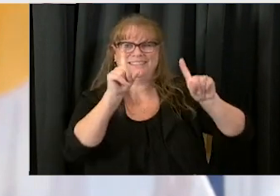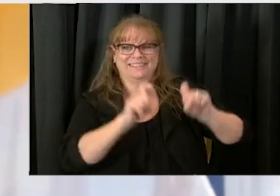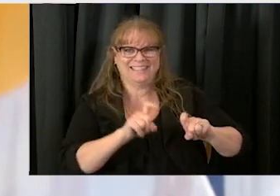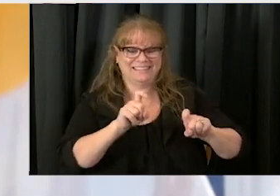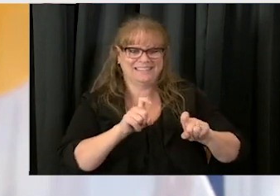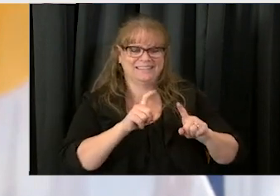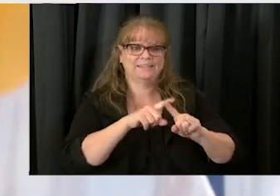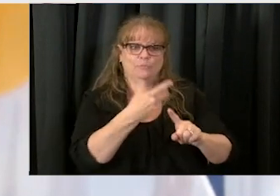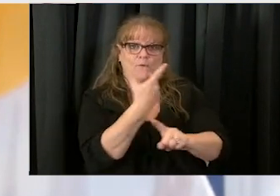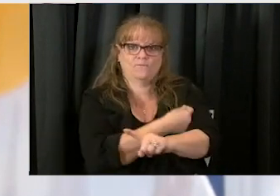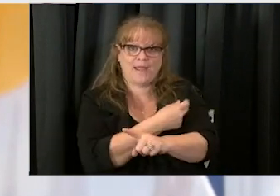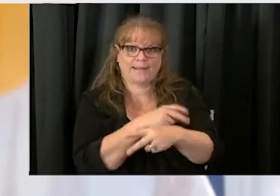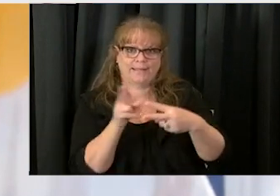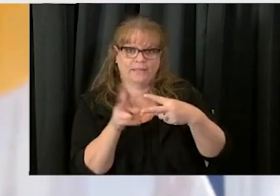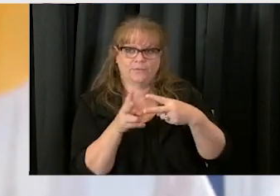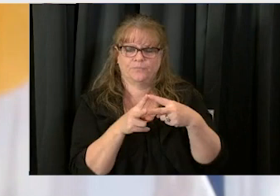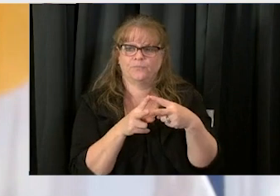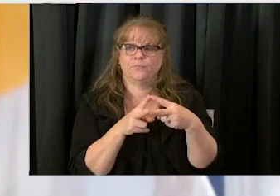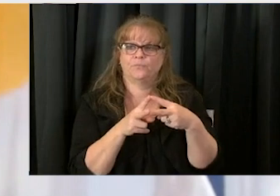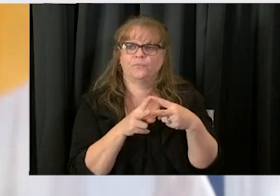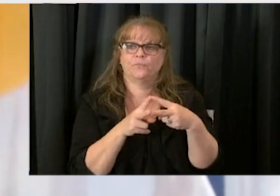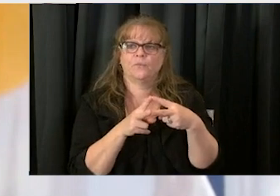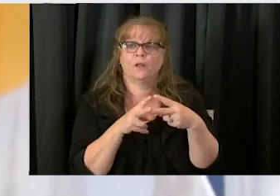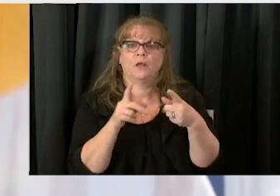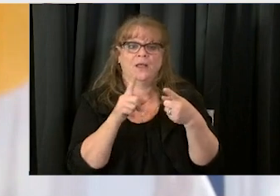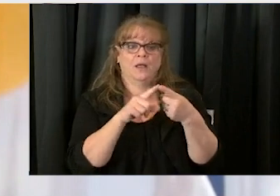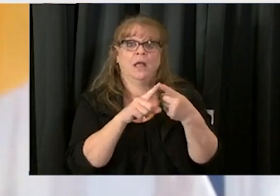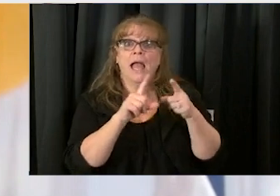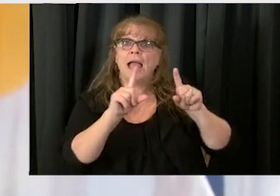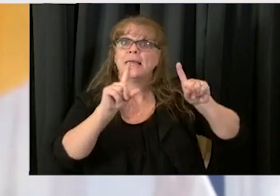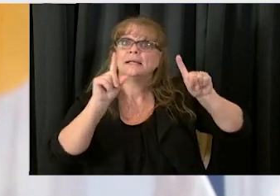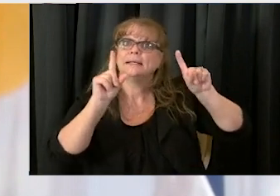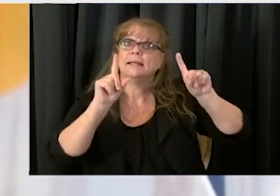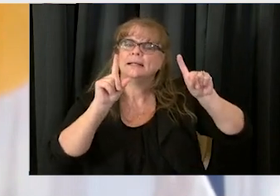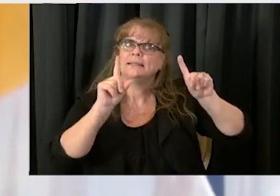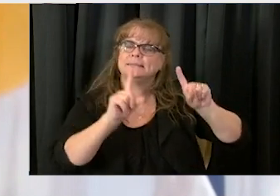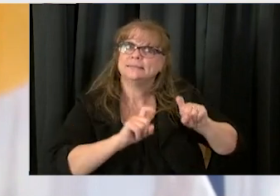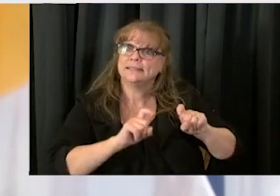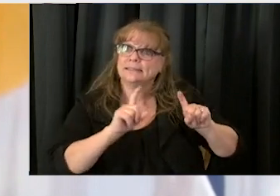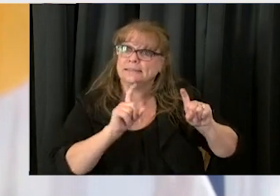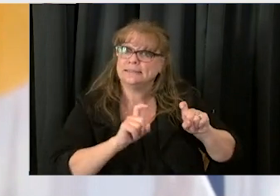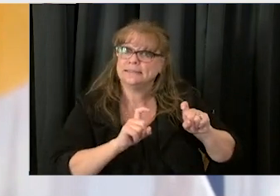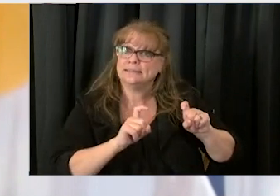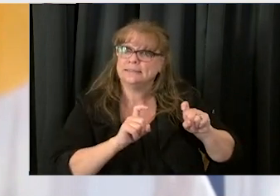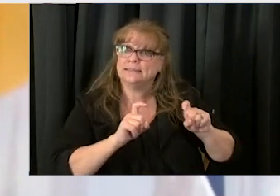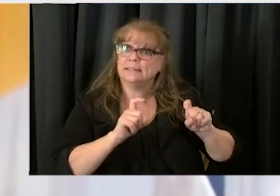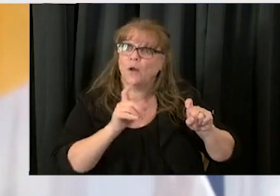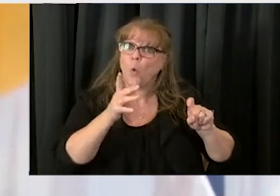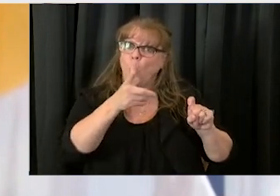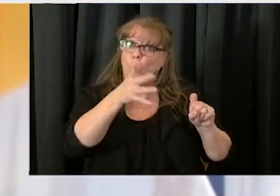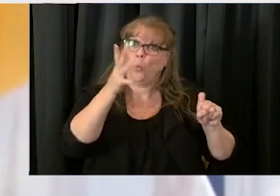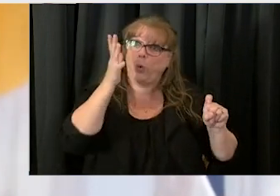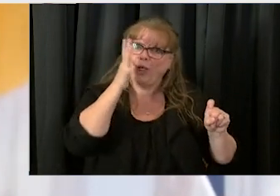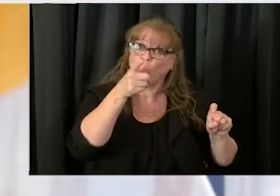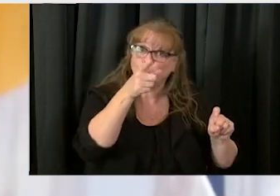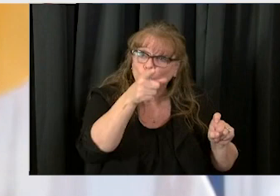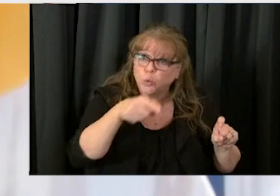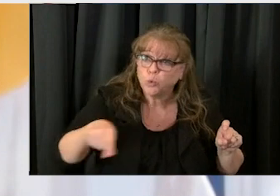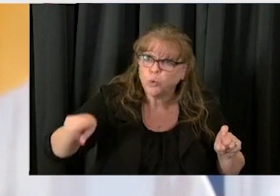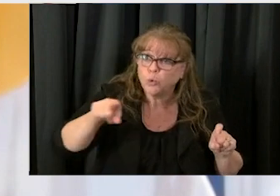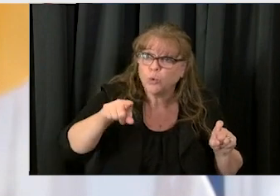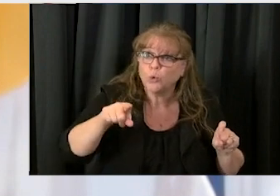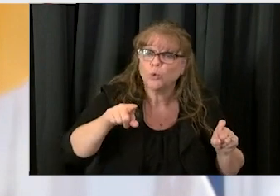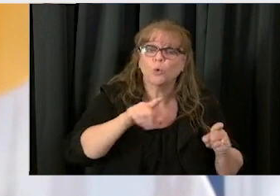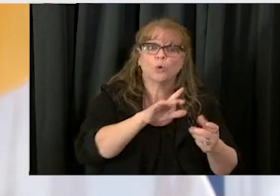to make any additional contact tracing resources available to school districts? My understanding is that these rapid tests are